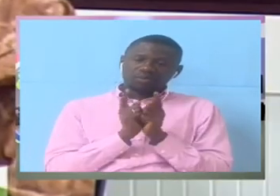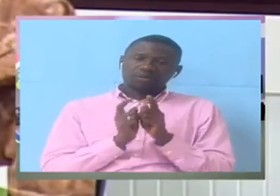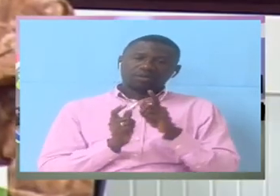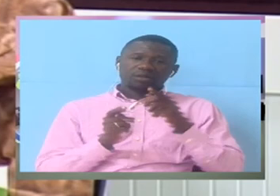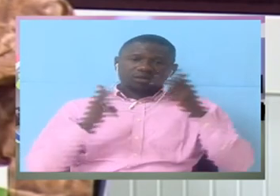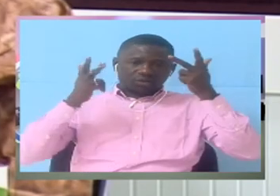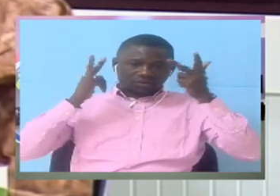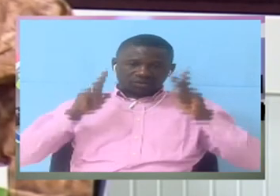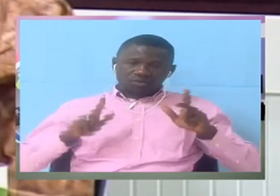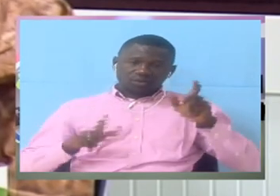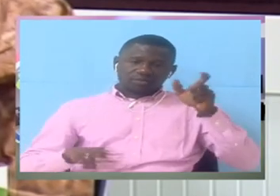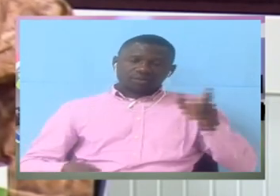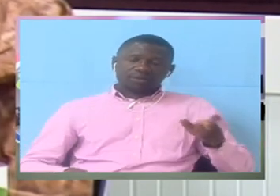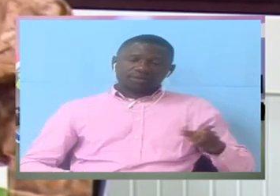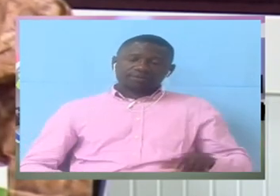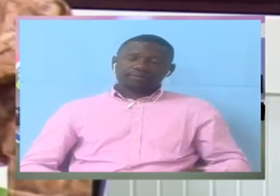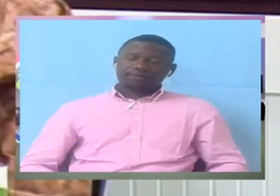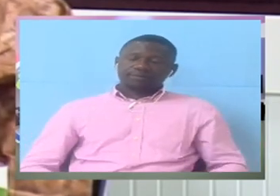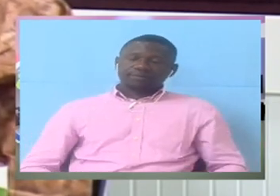lawyer?